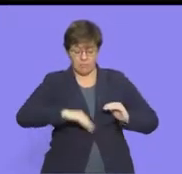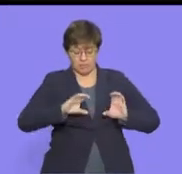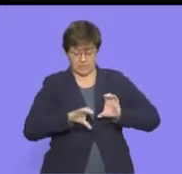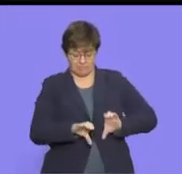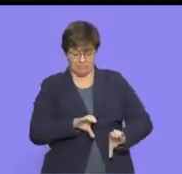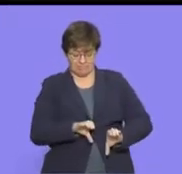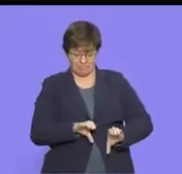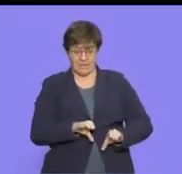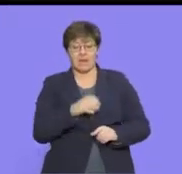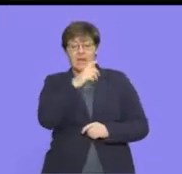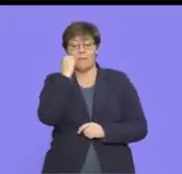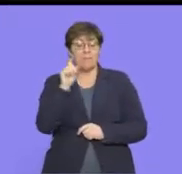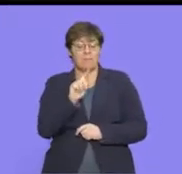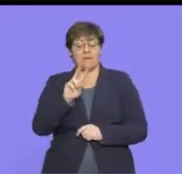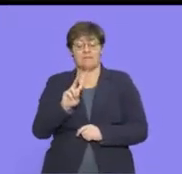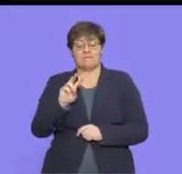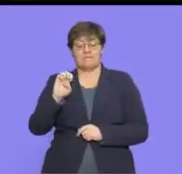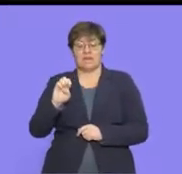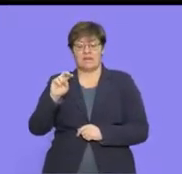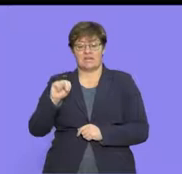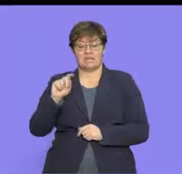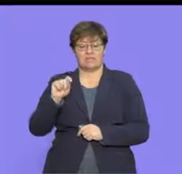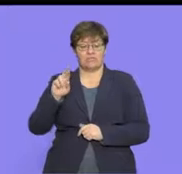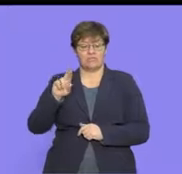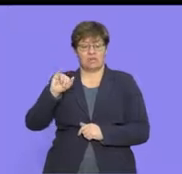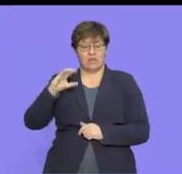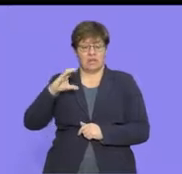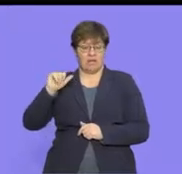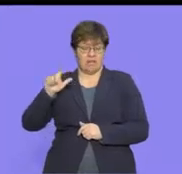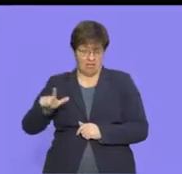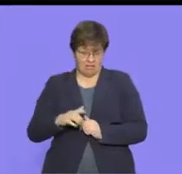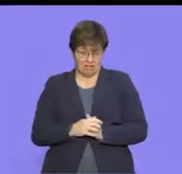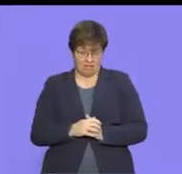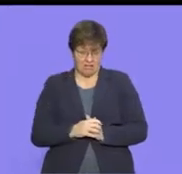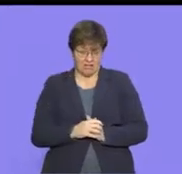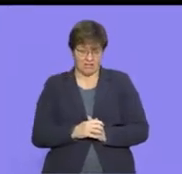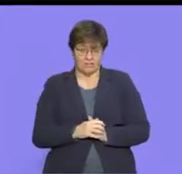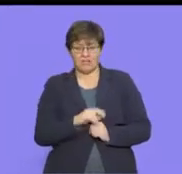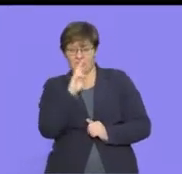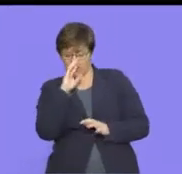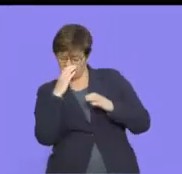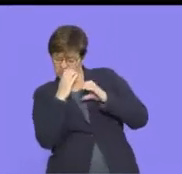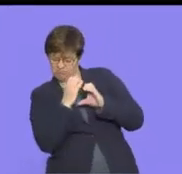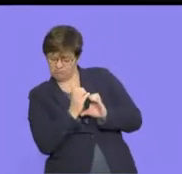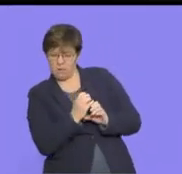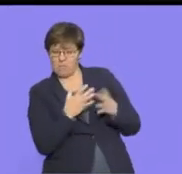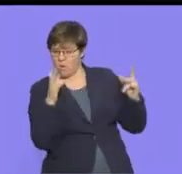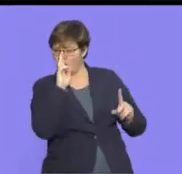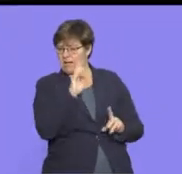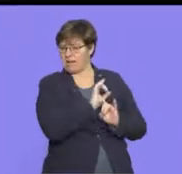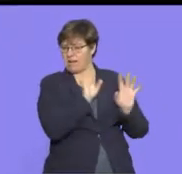bottom chambers, which are going to be the ventricles. But you're going to have a little closer look to that just now.